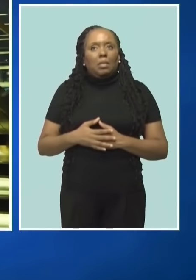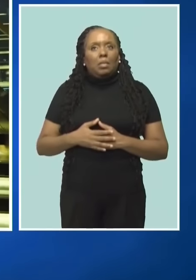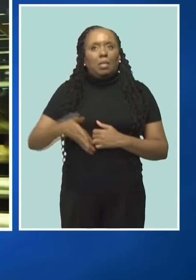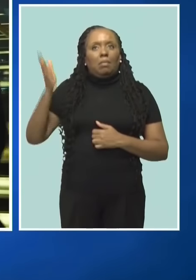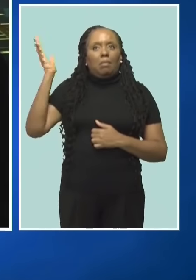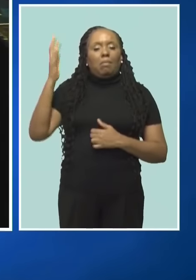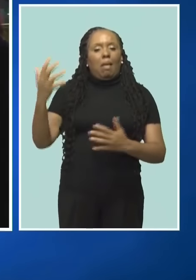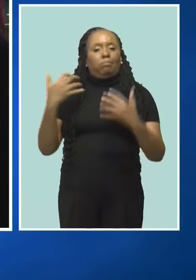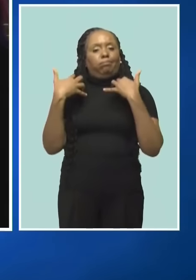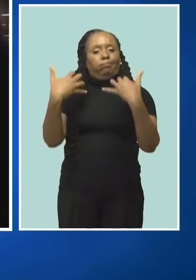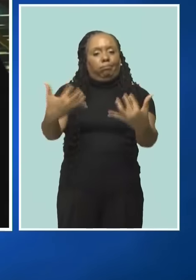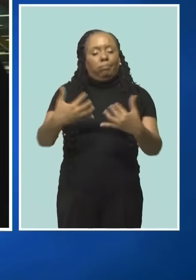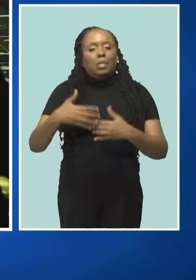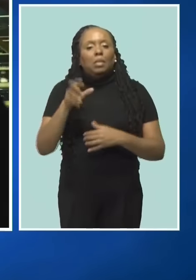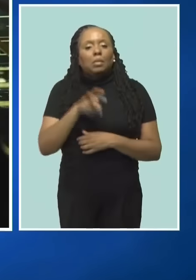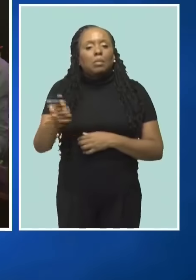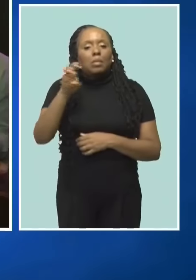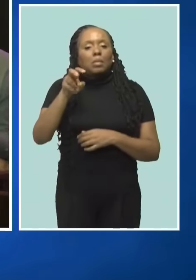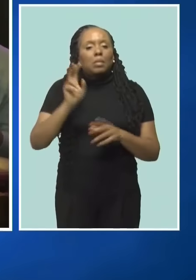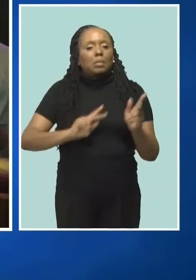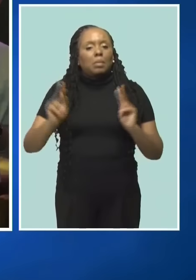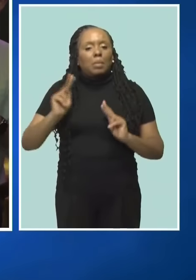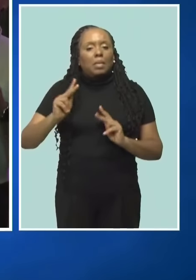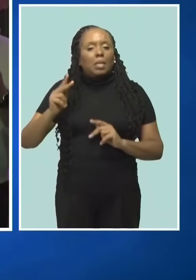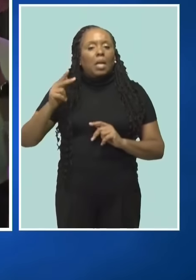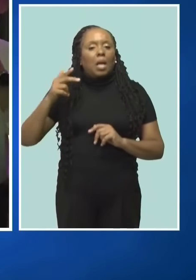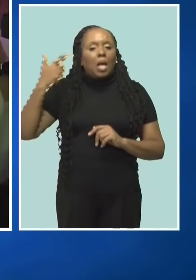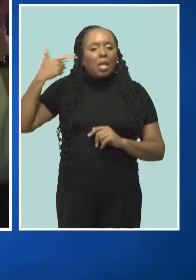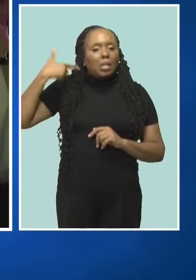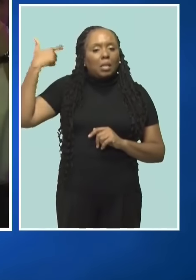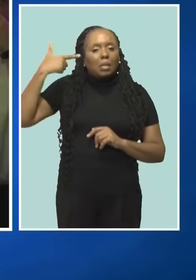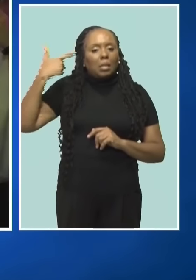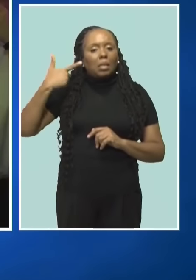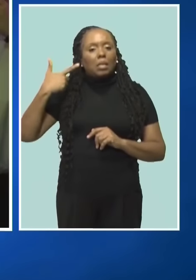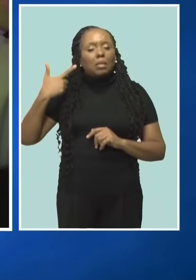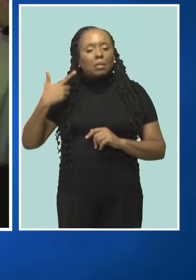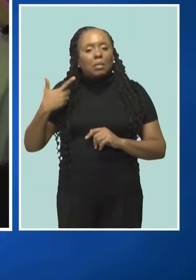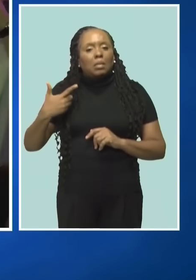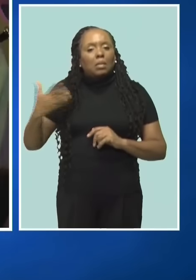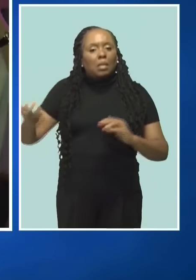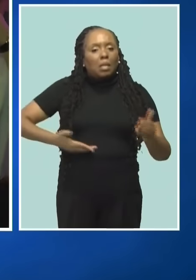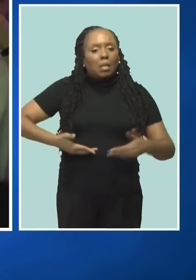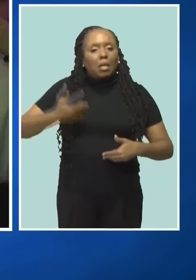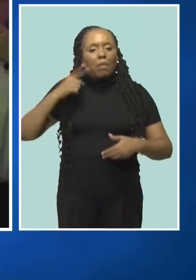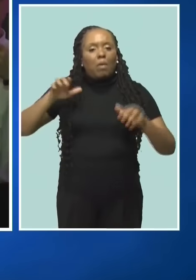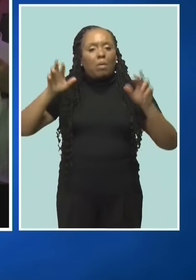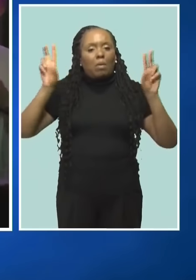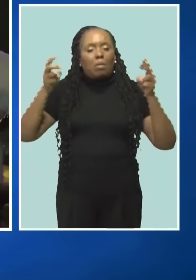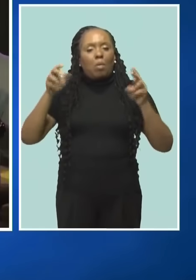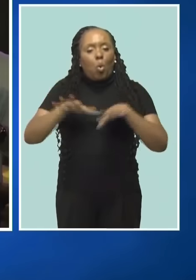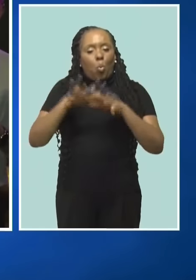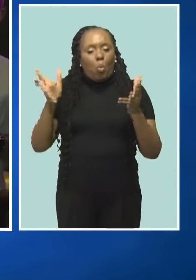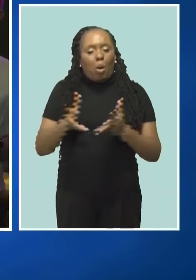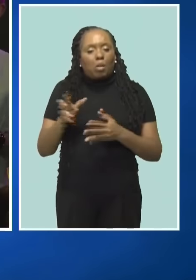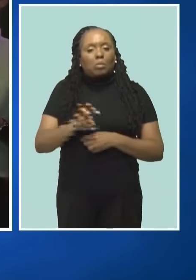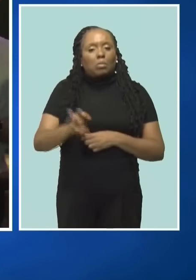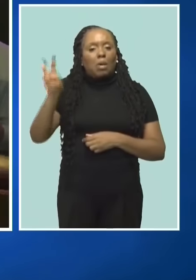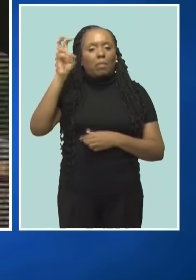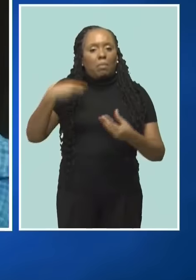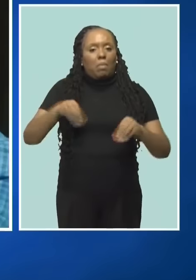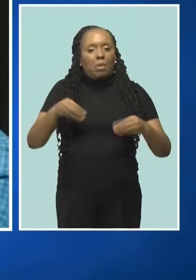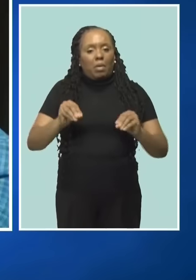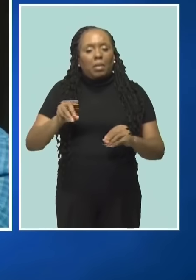audience of tourism partners at a London-based reception to launch World Travel Market 2024.